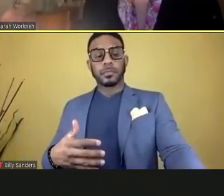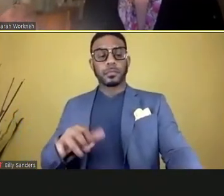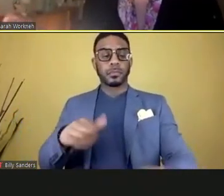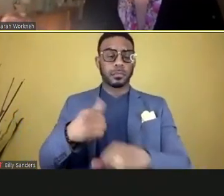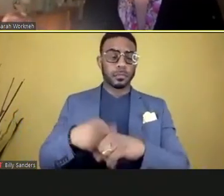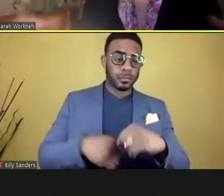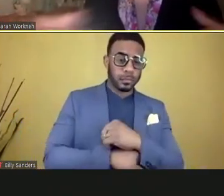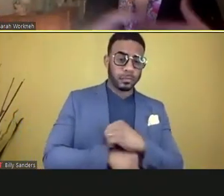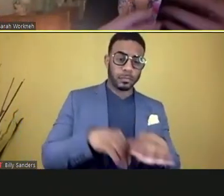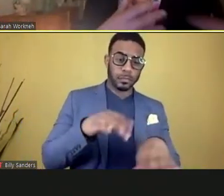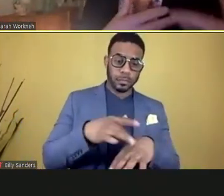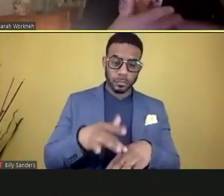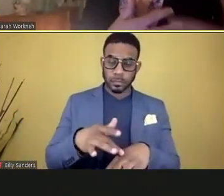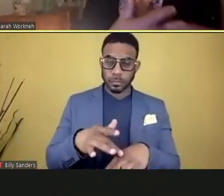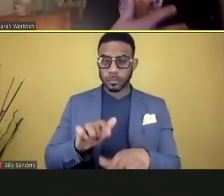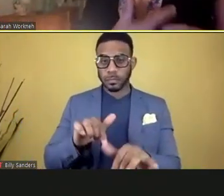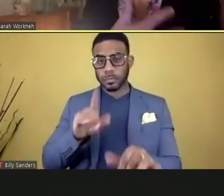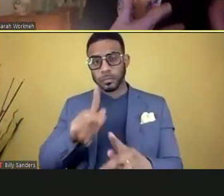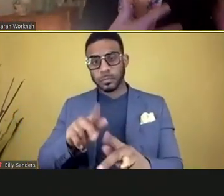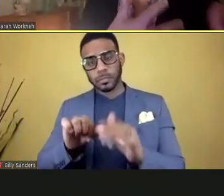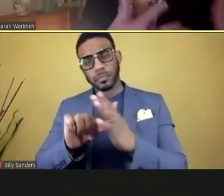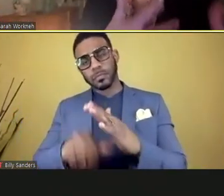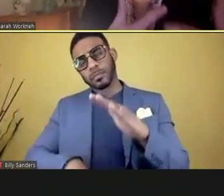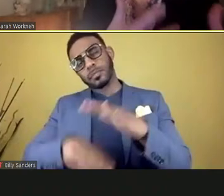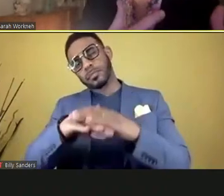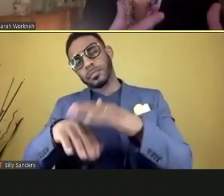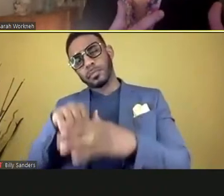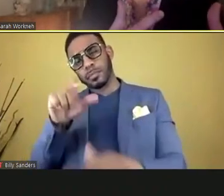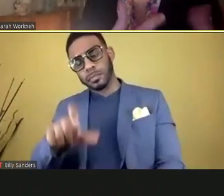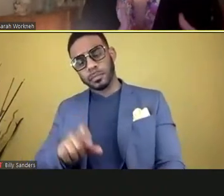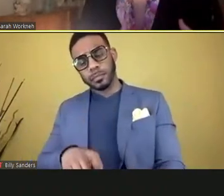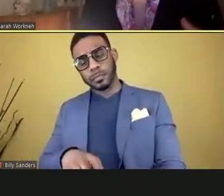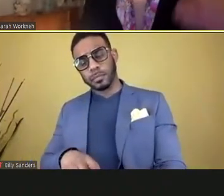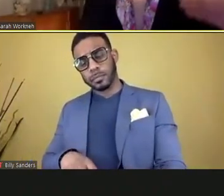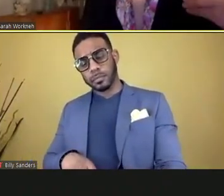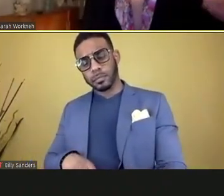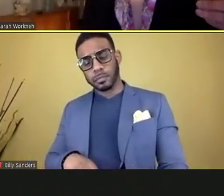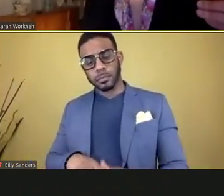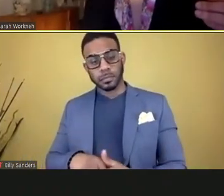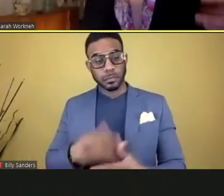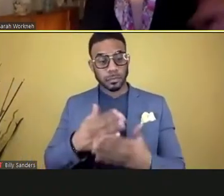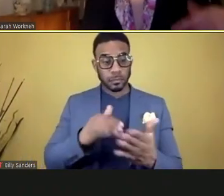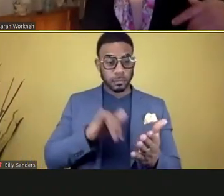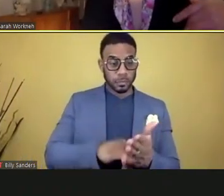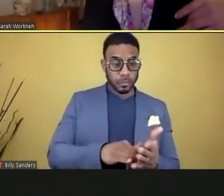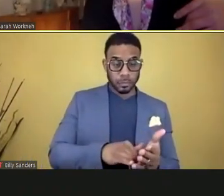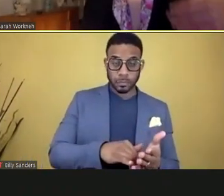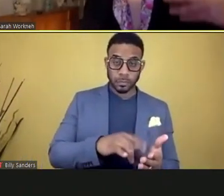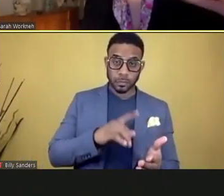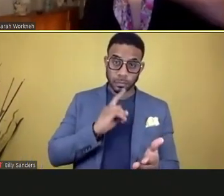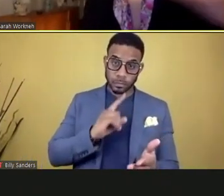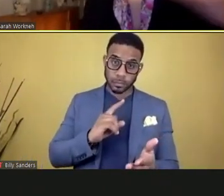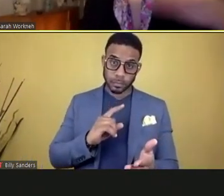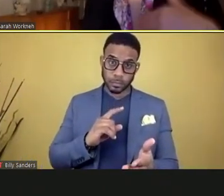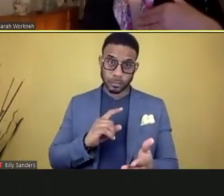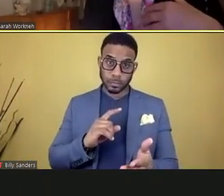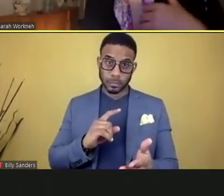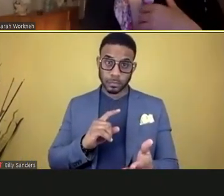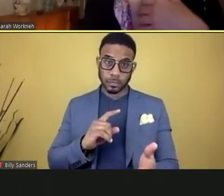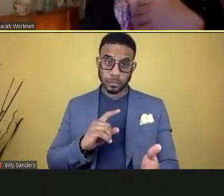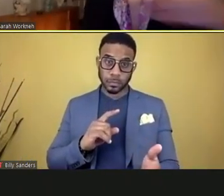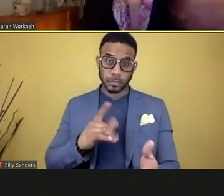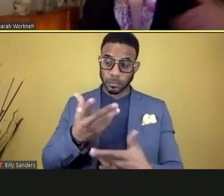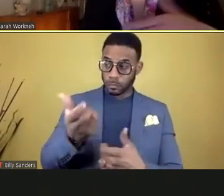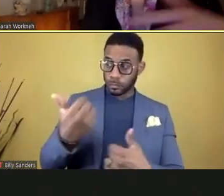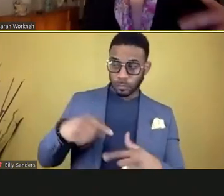the space so that people can really push the boundaries that they need to push. And part of that is them trusting